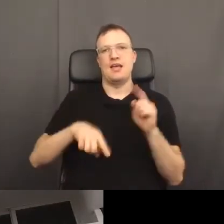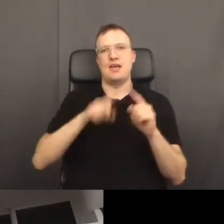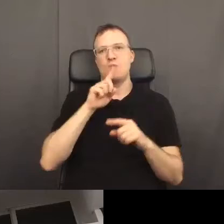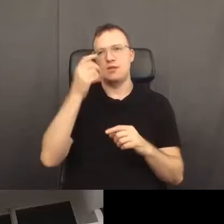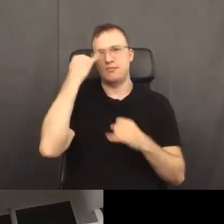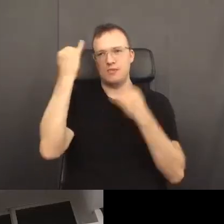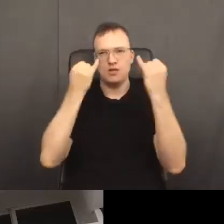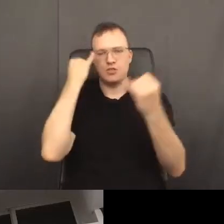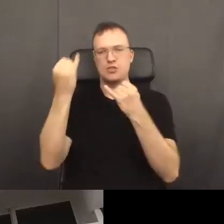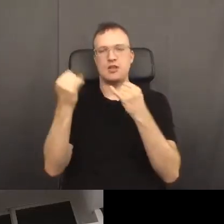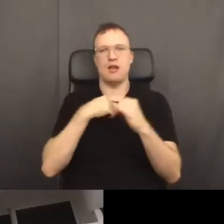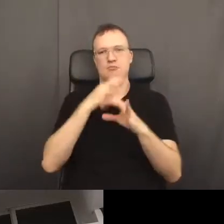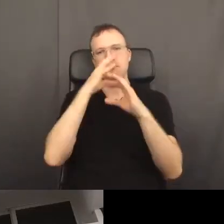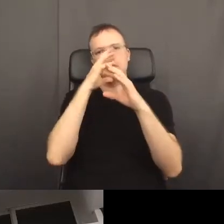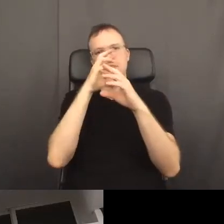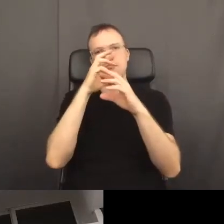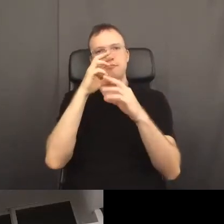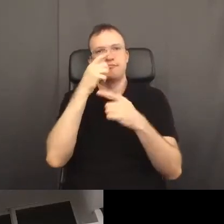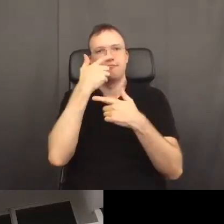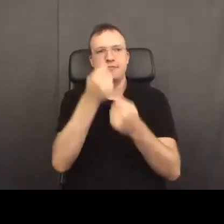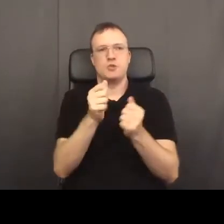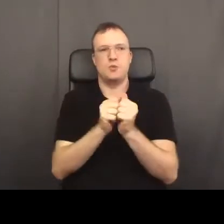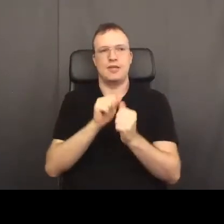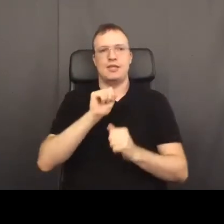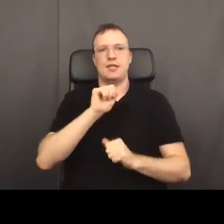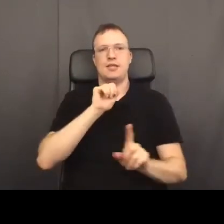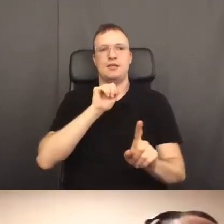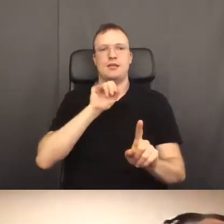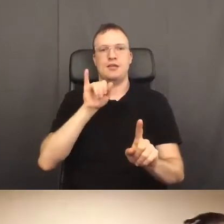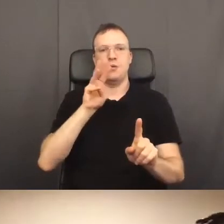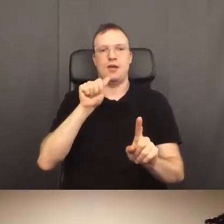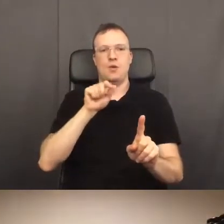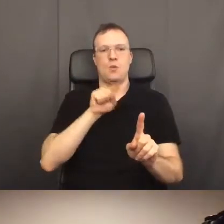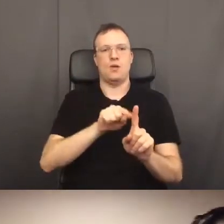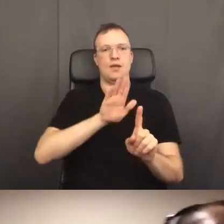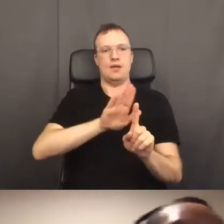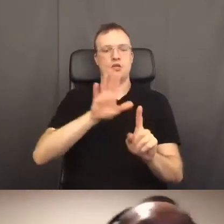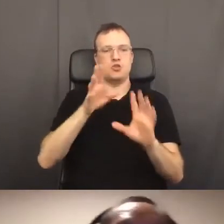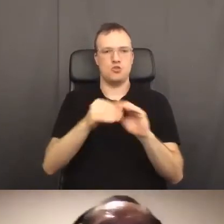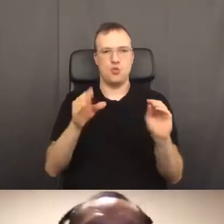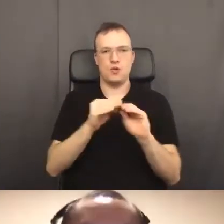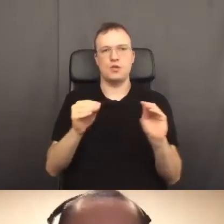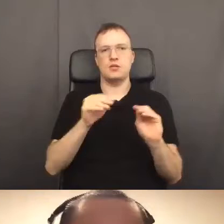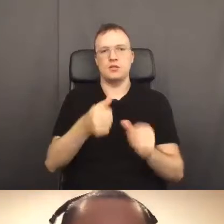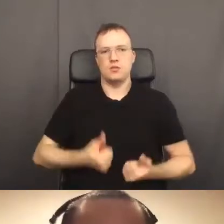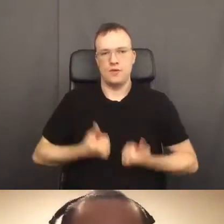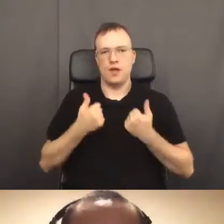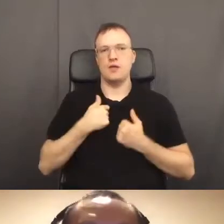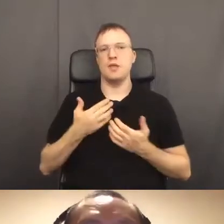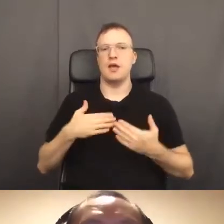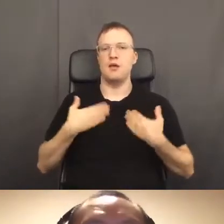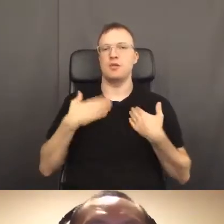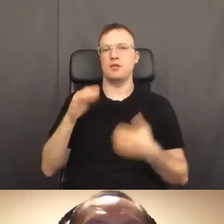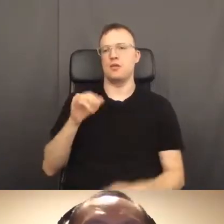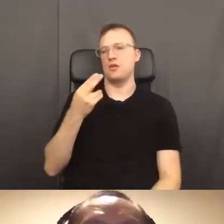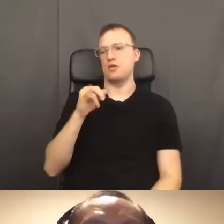I'm fascinated by the story that Iwao survived, and that I'm glad that Hiroshi did make